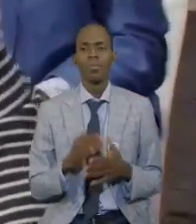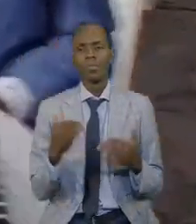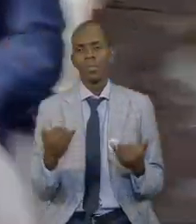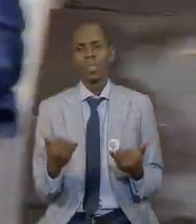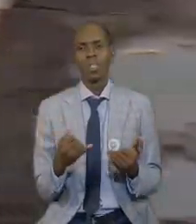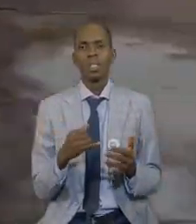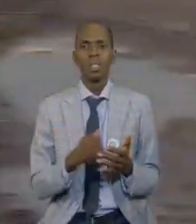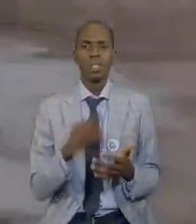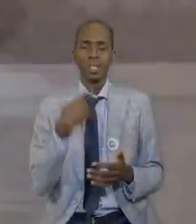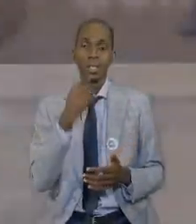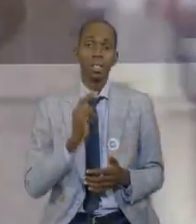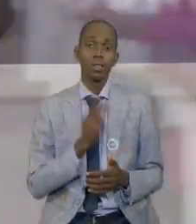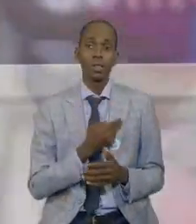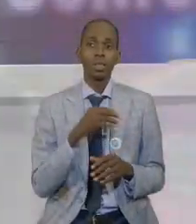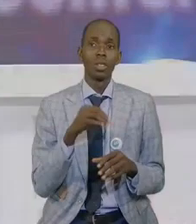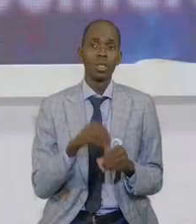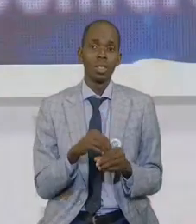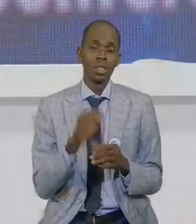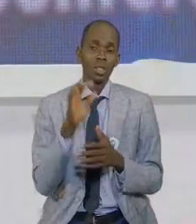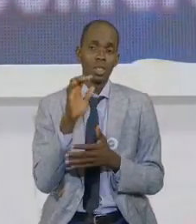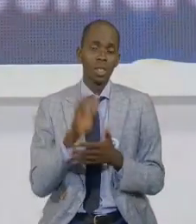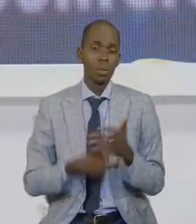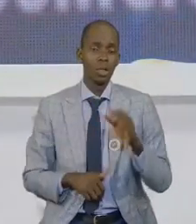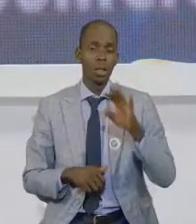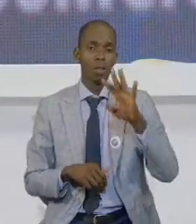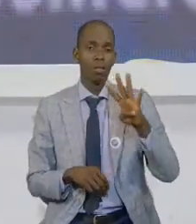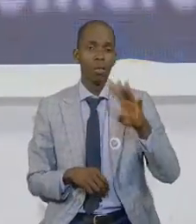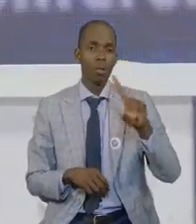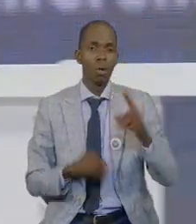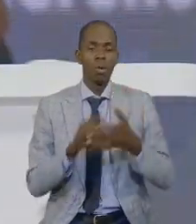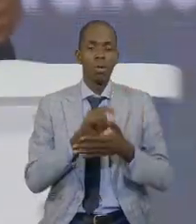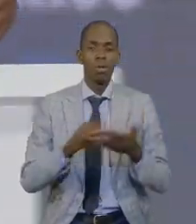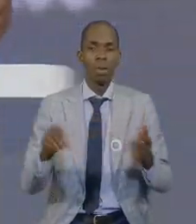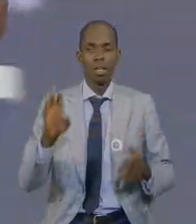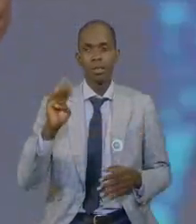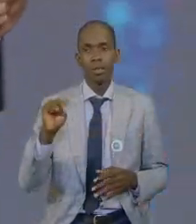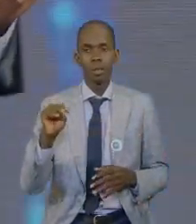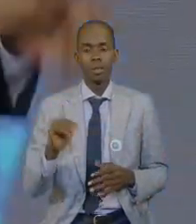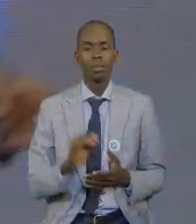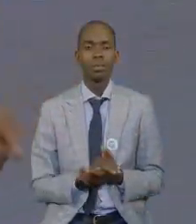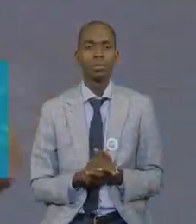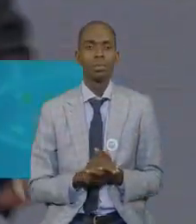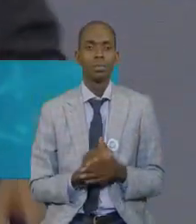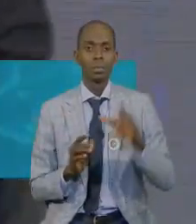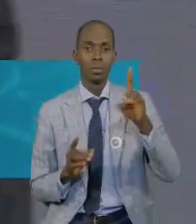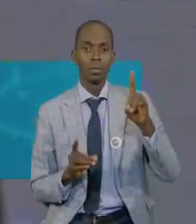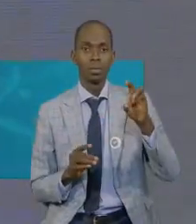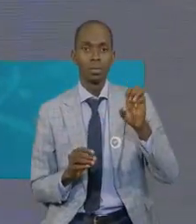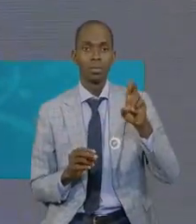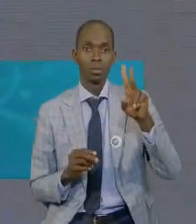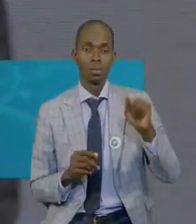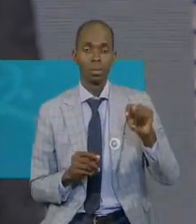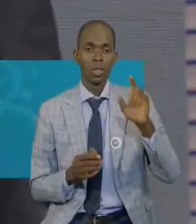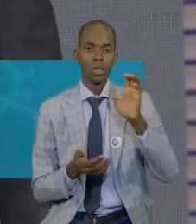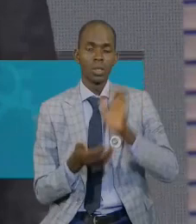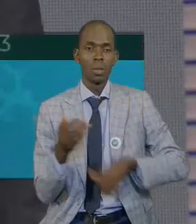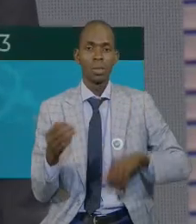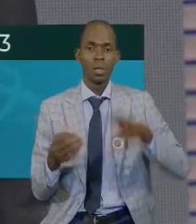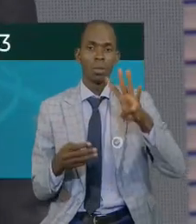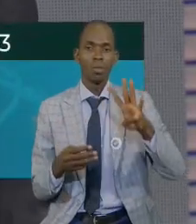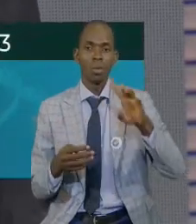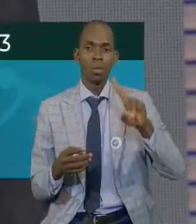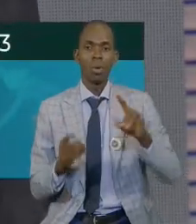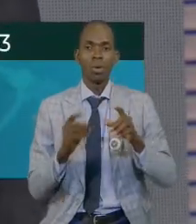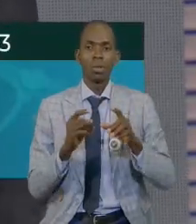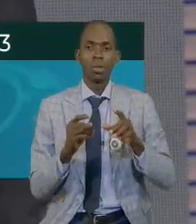Eternal Source in chapter 41 verse 14. it says fear not thou